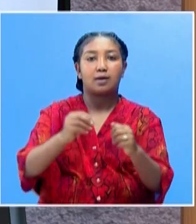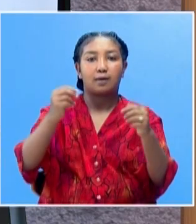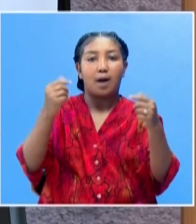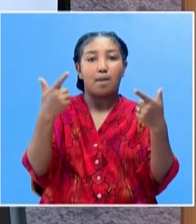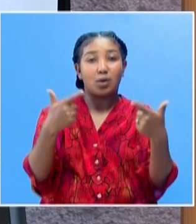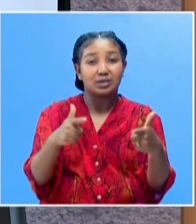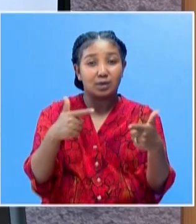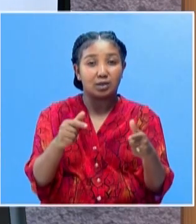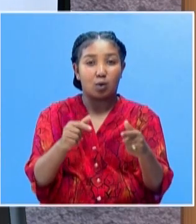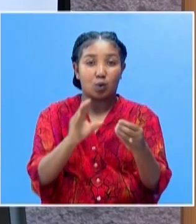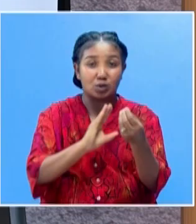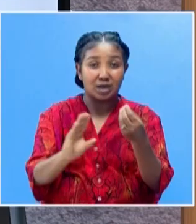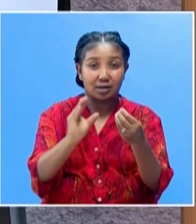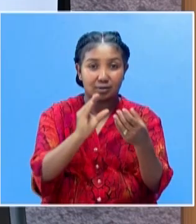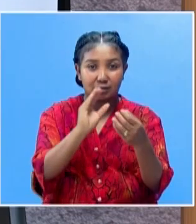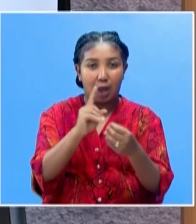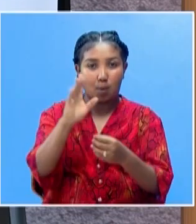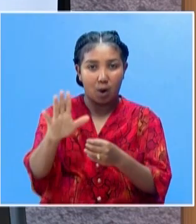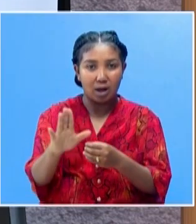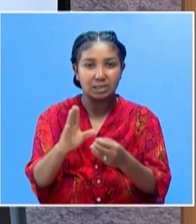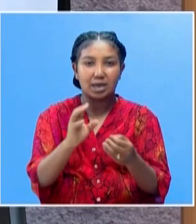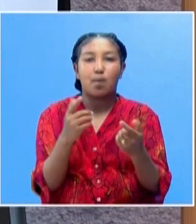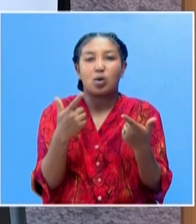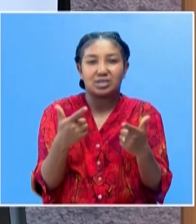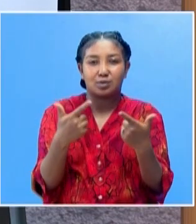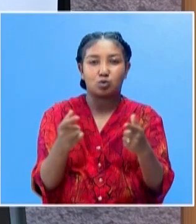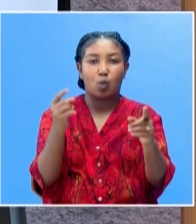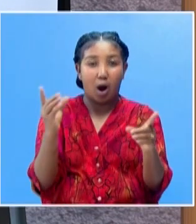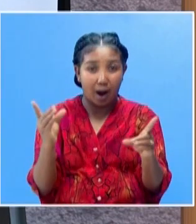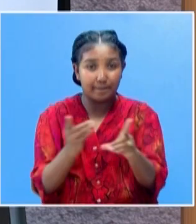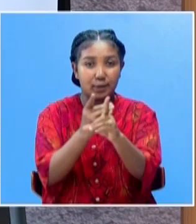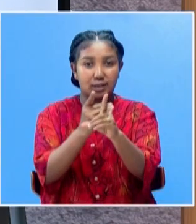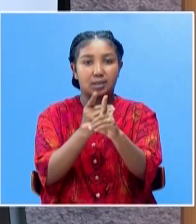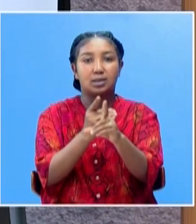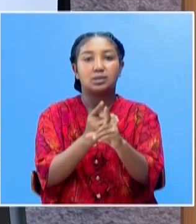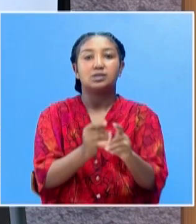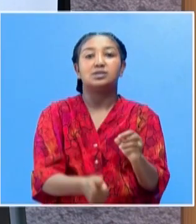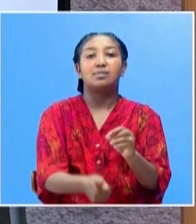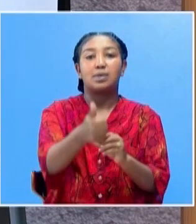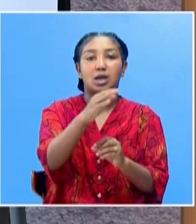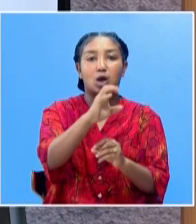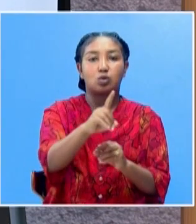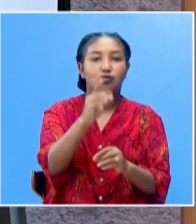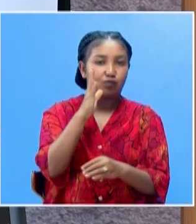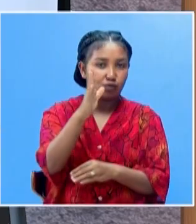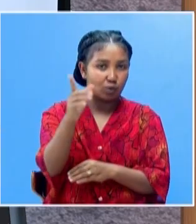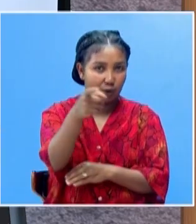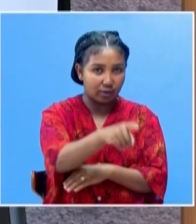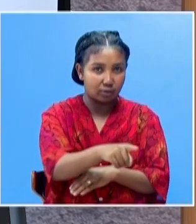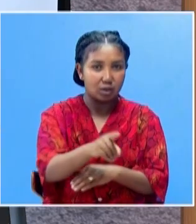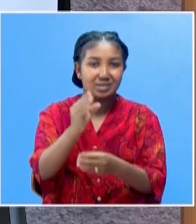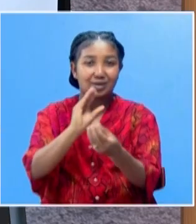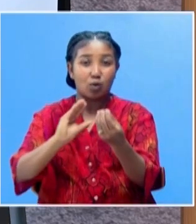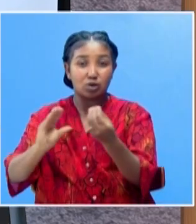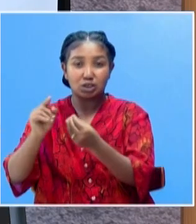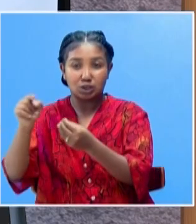possibility condition, since there is a possibility to happen, yeah, the main clause is future, and the